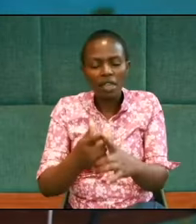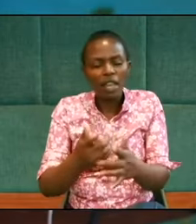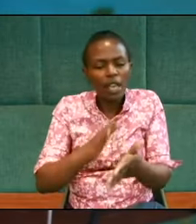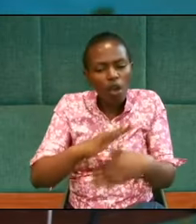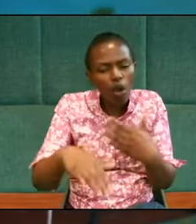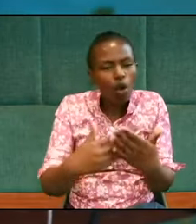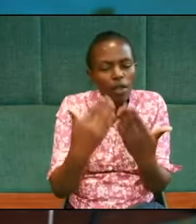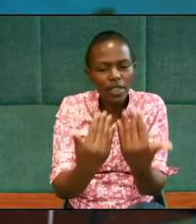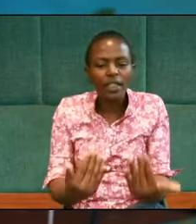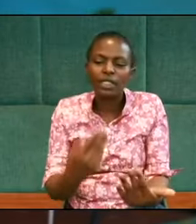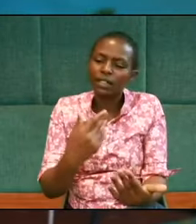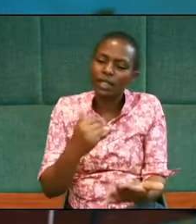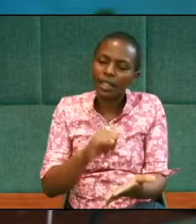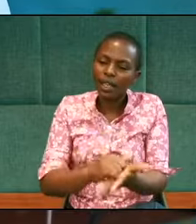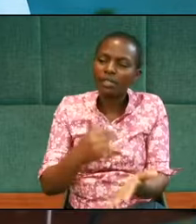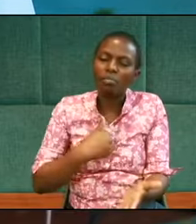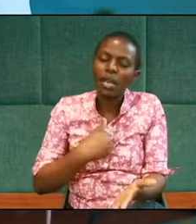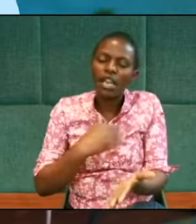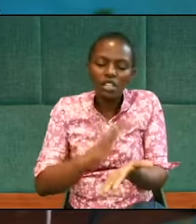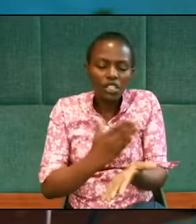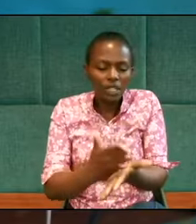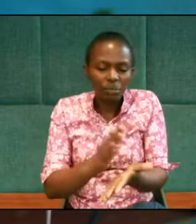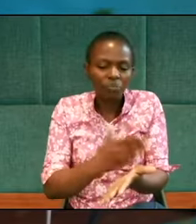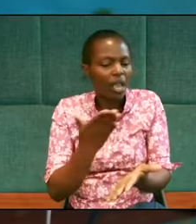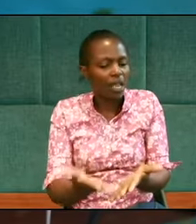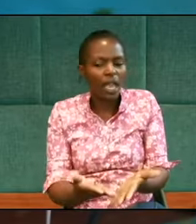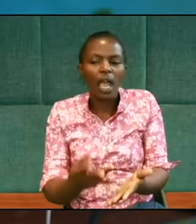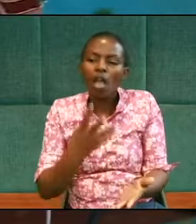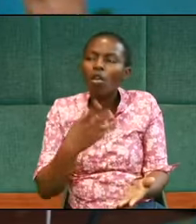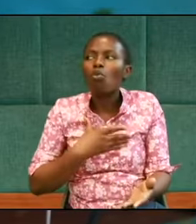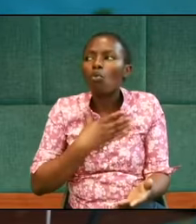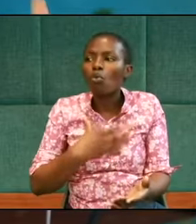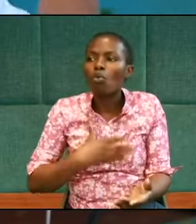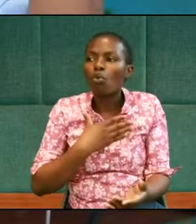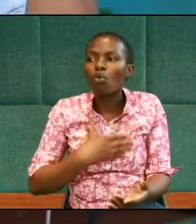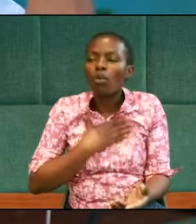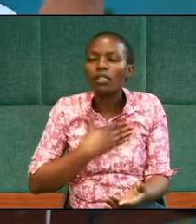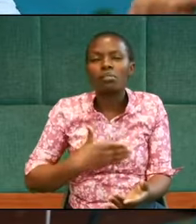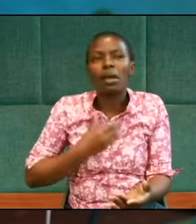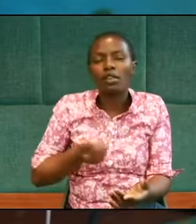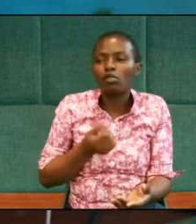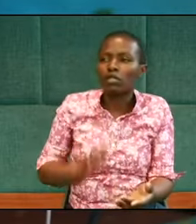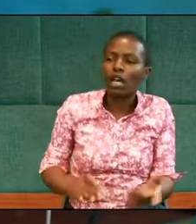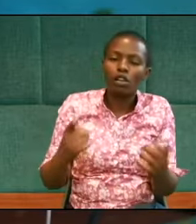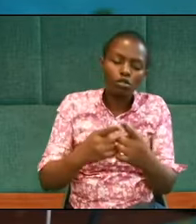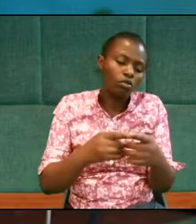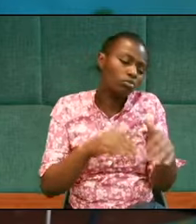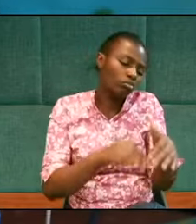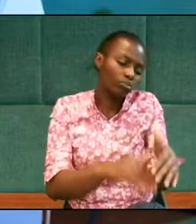here, I wish my daughter will follow it. I also dedicate it to Emma.